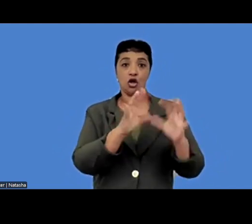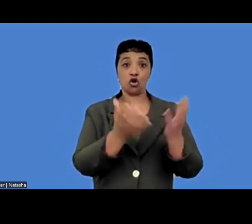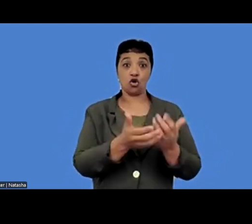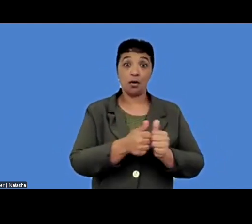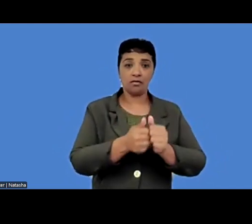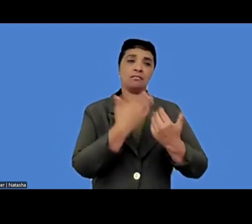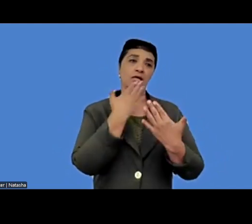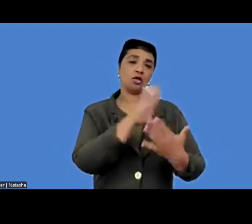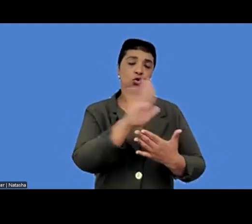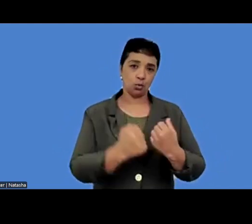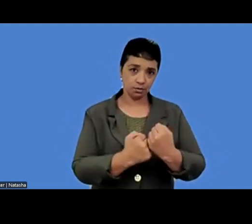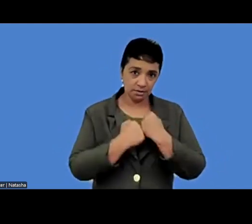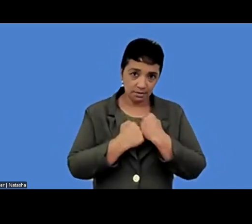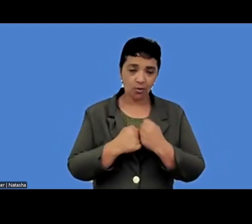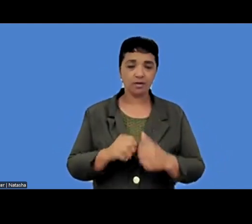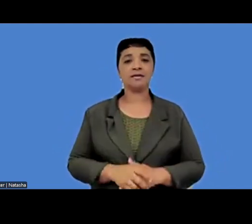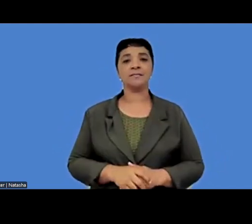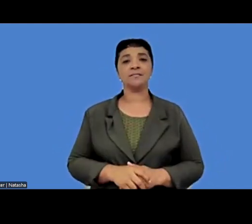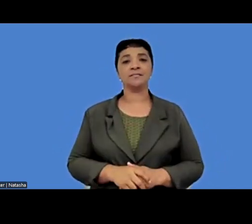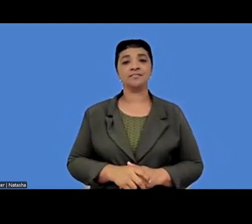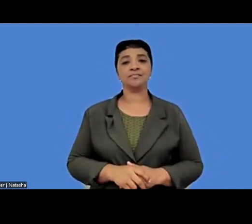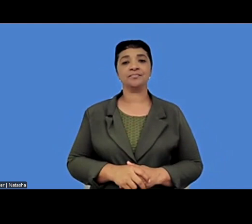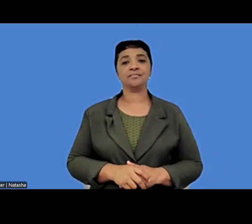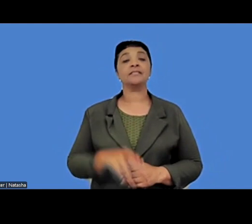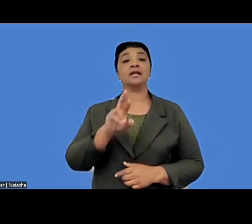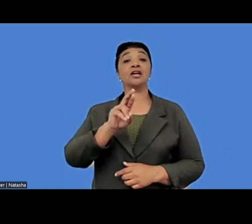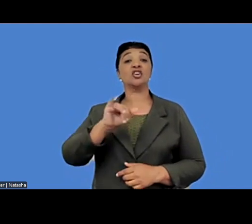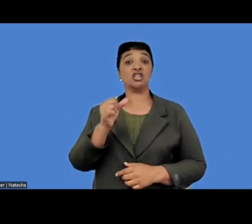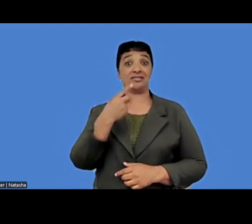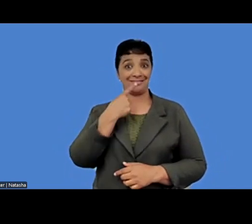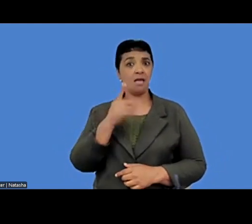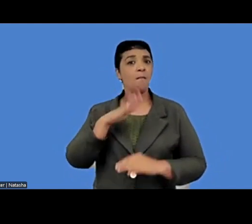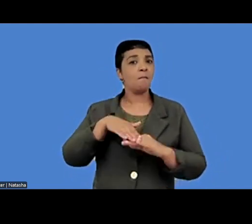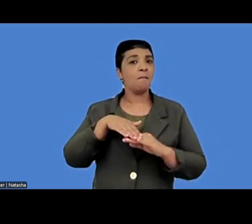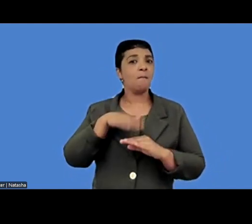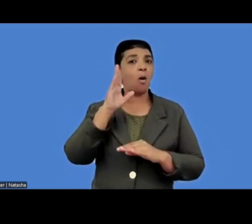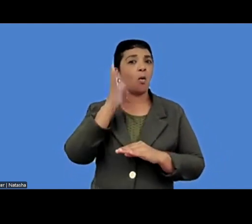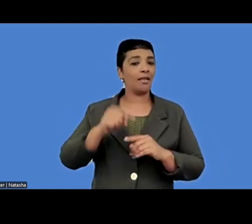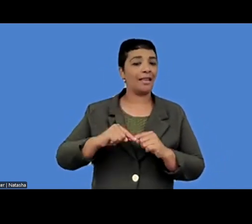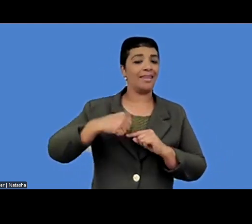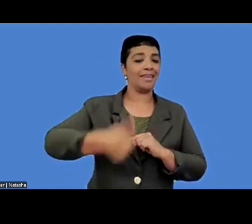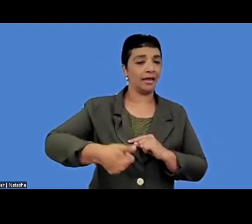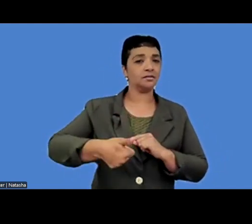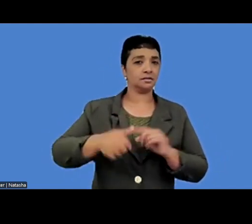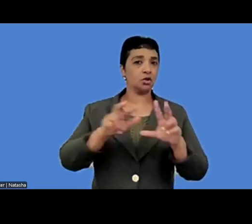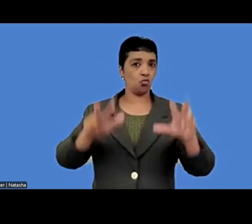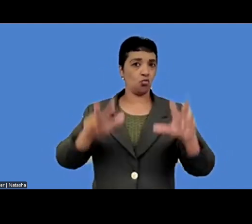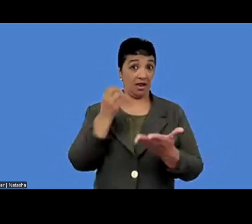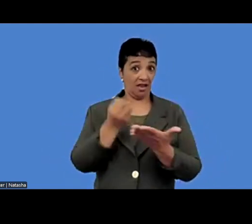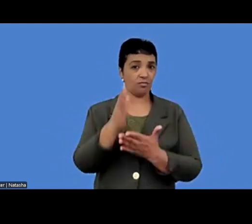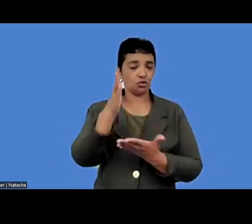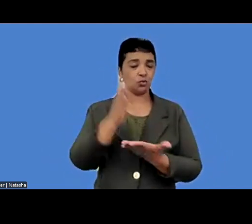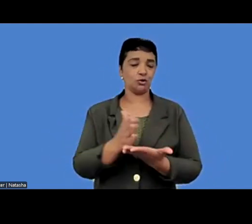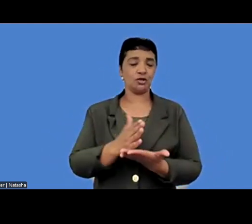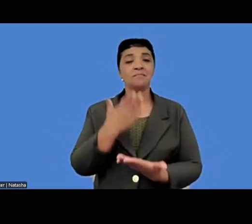support. And yes, as Richa mentioned, we will definitely be sharing the details on our next webinar. Thank